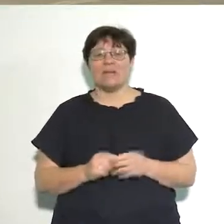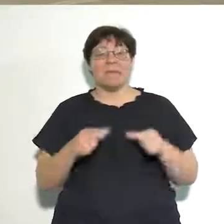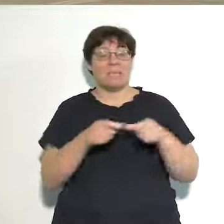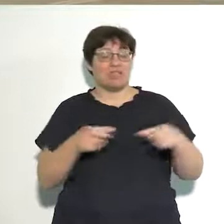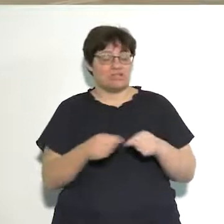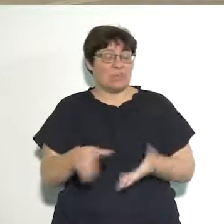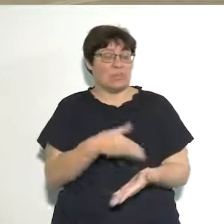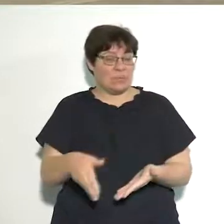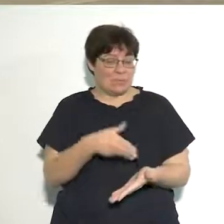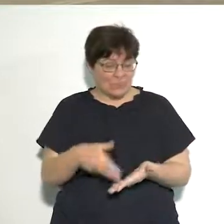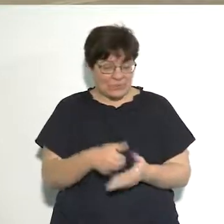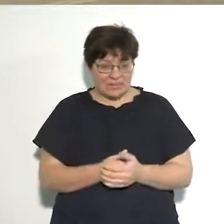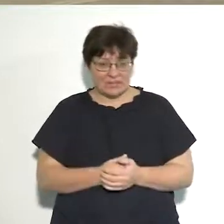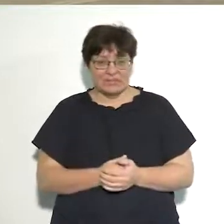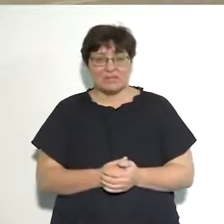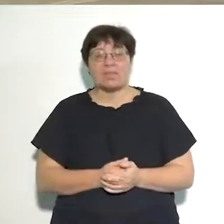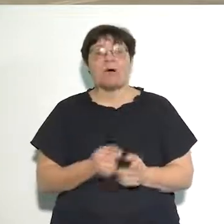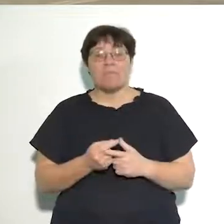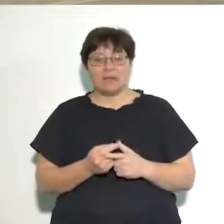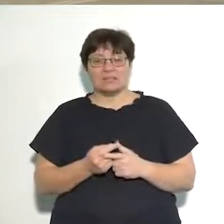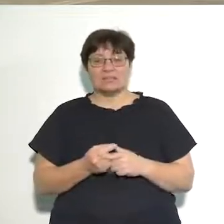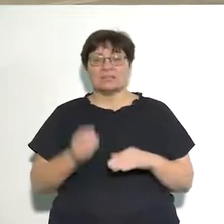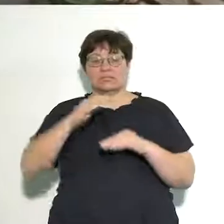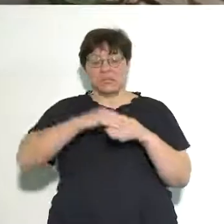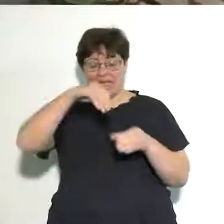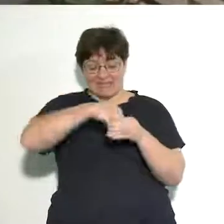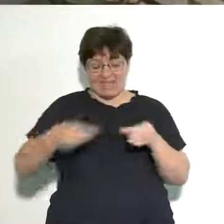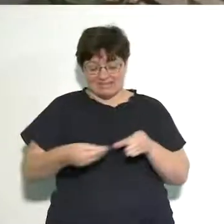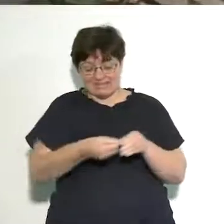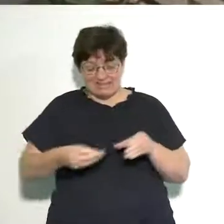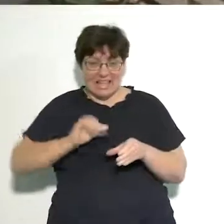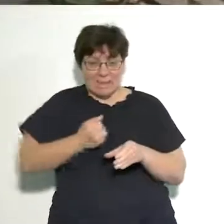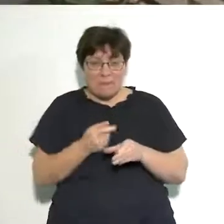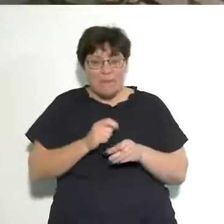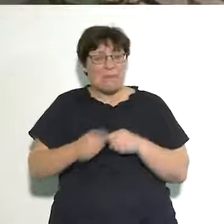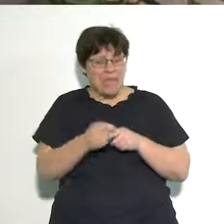empty matchboxes, so you would empty the matches out but keep the top and the inner.